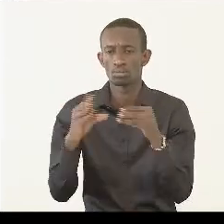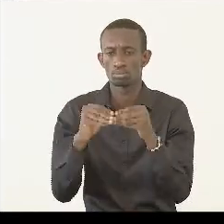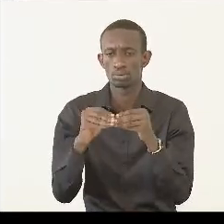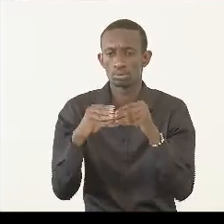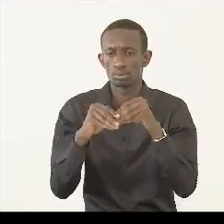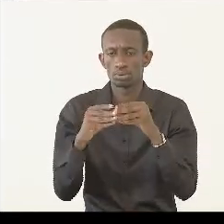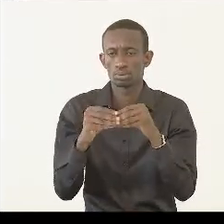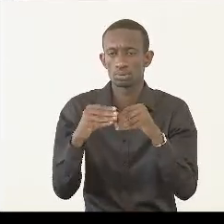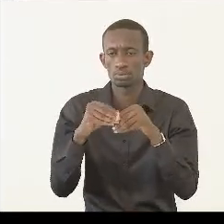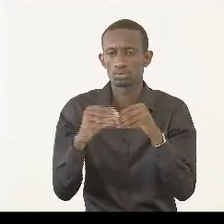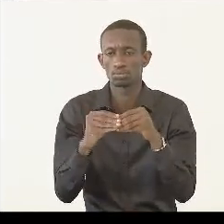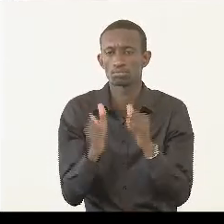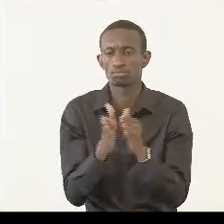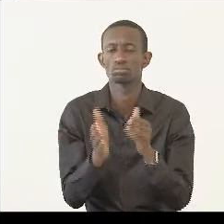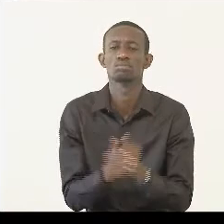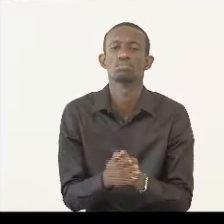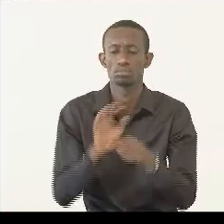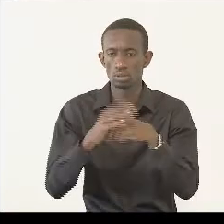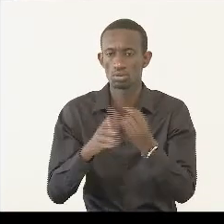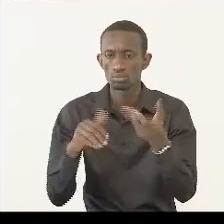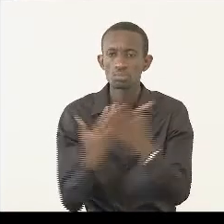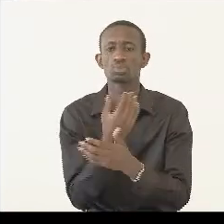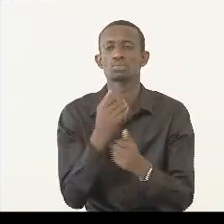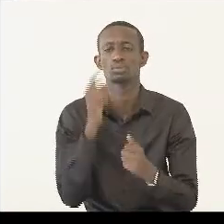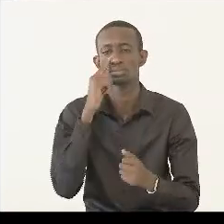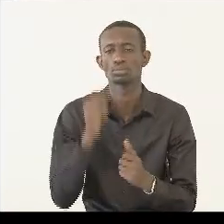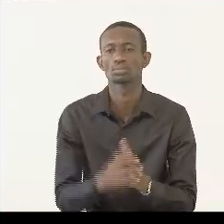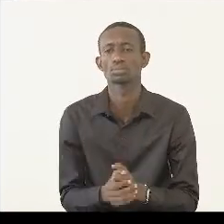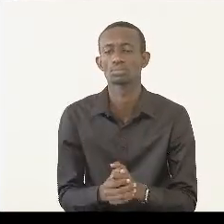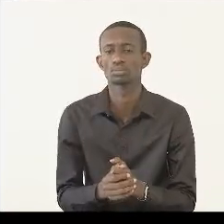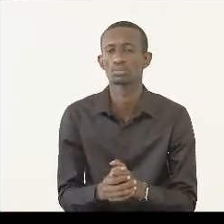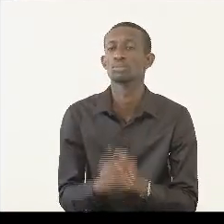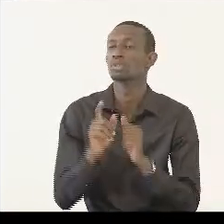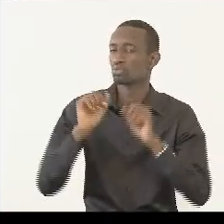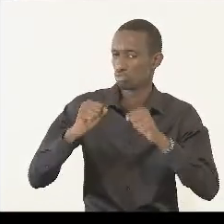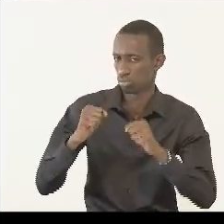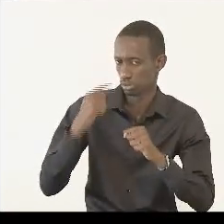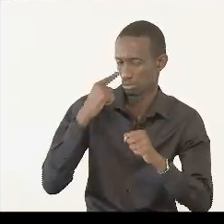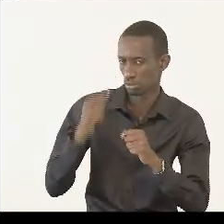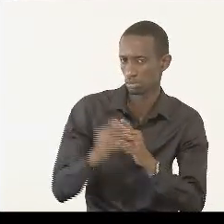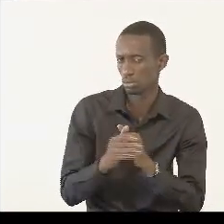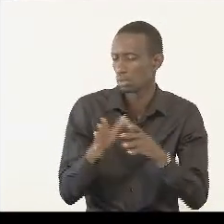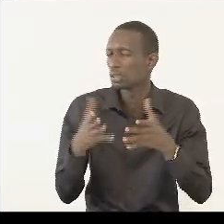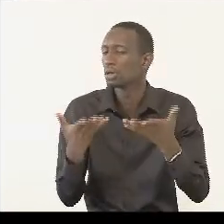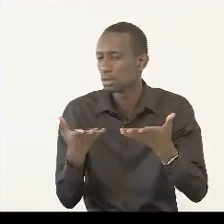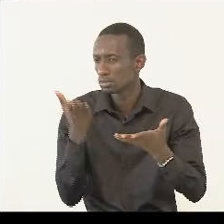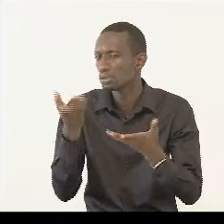broken fractions along the new sections. So as we've actually been able to check, how do we sum this